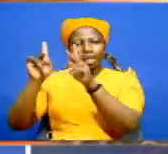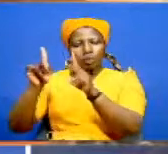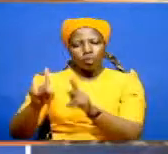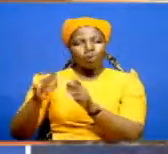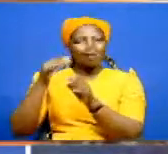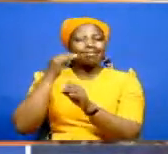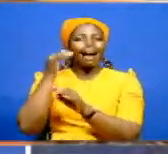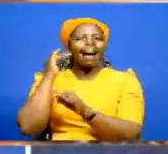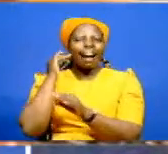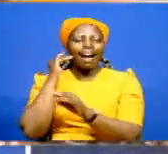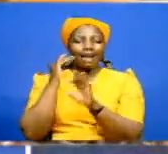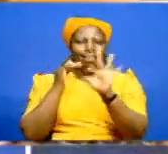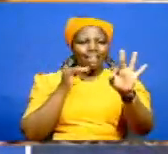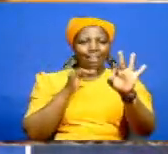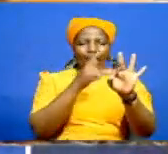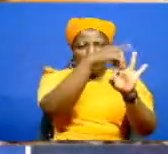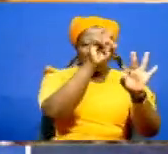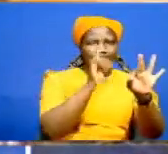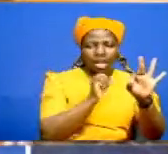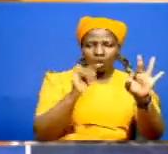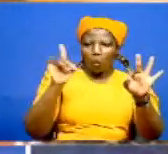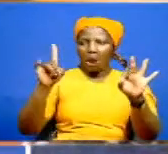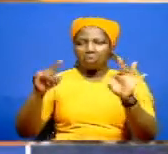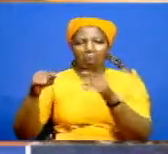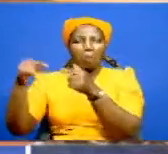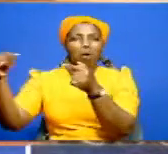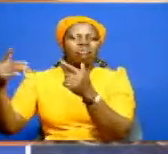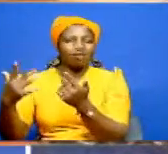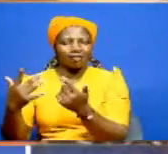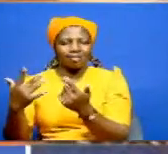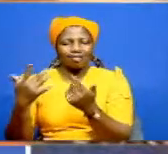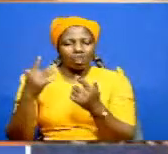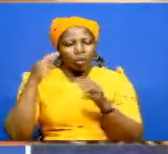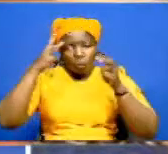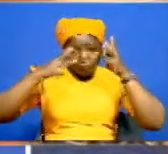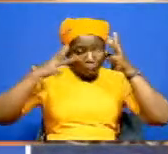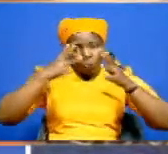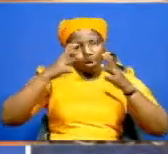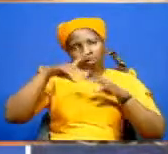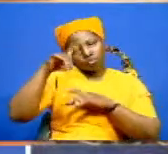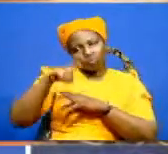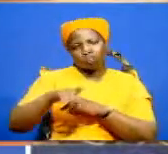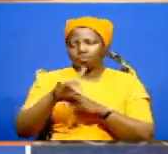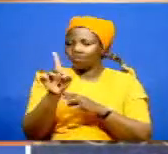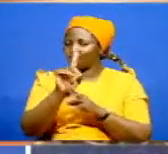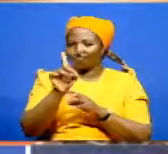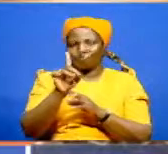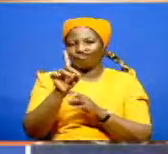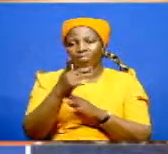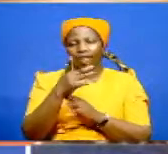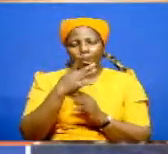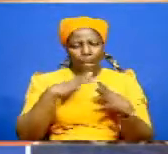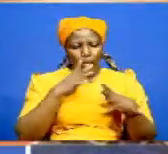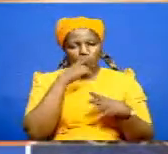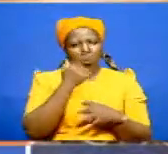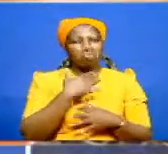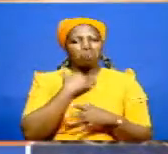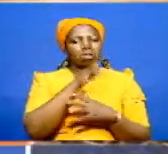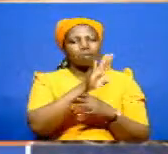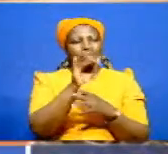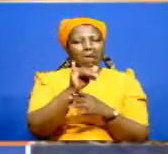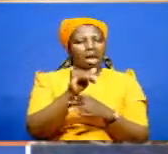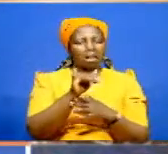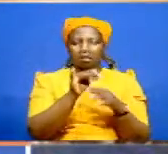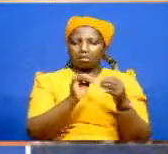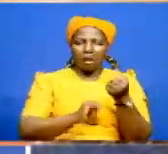So who should be worried? Those who don't want the BBI process to proceed, and not us, because we know our number. We